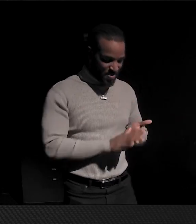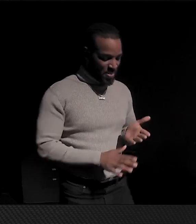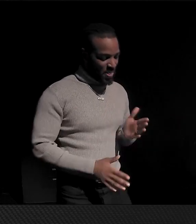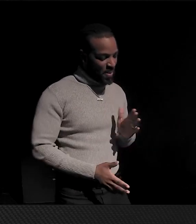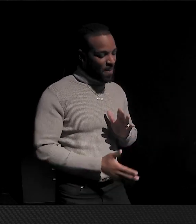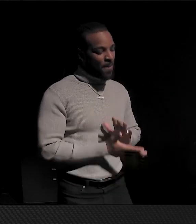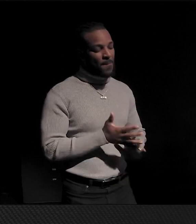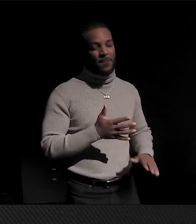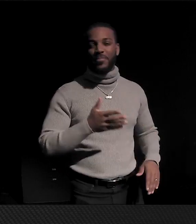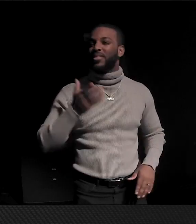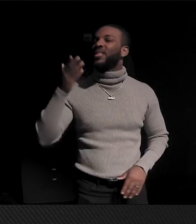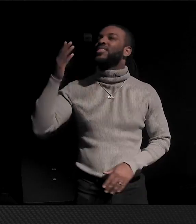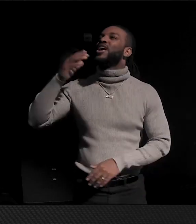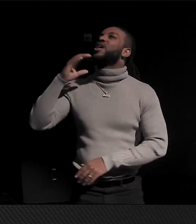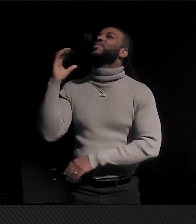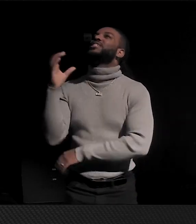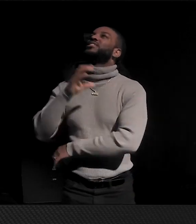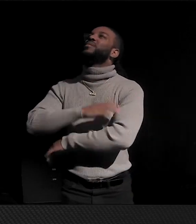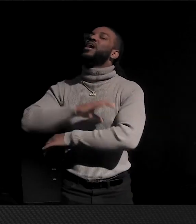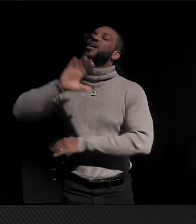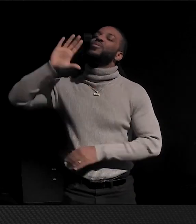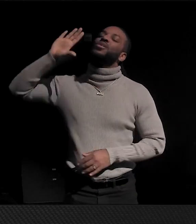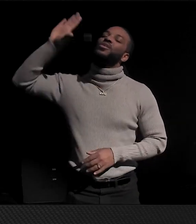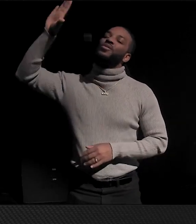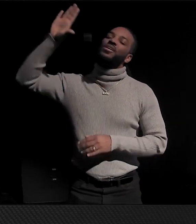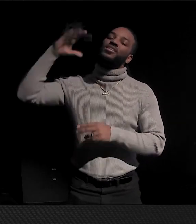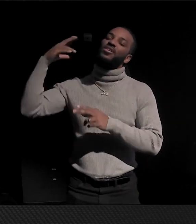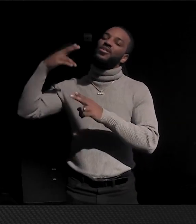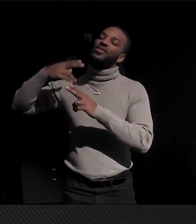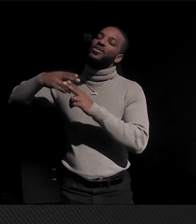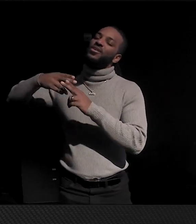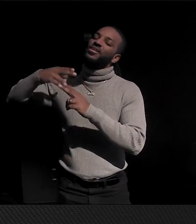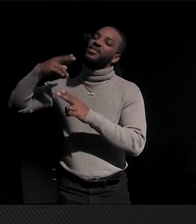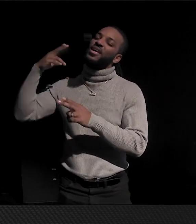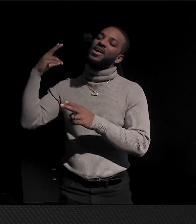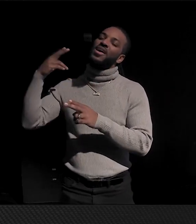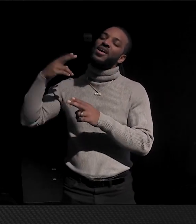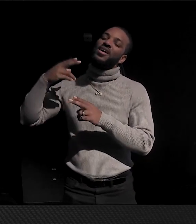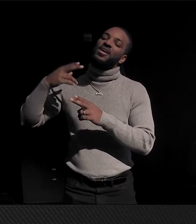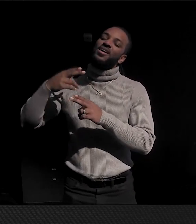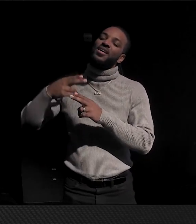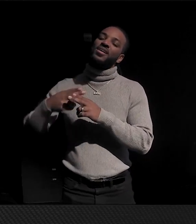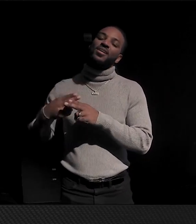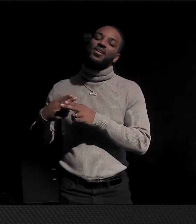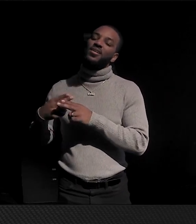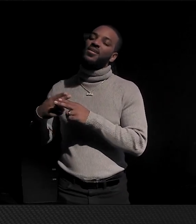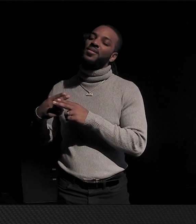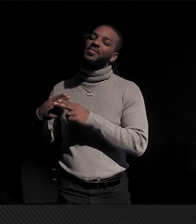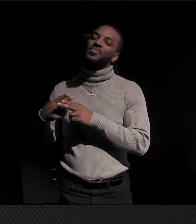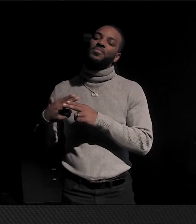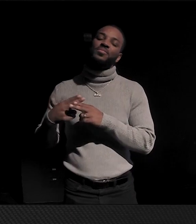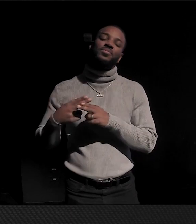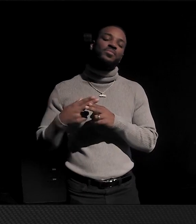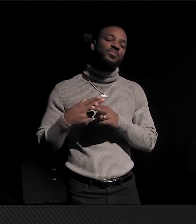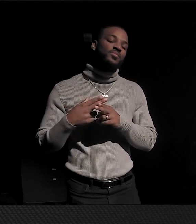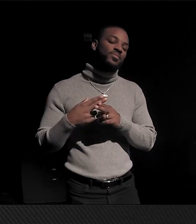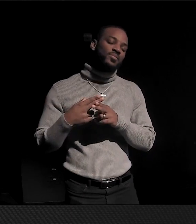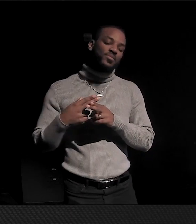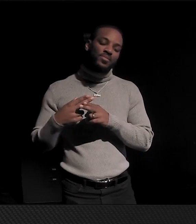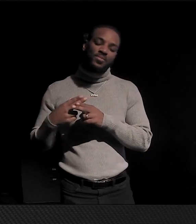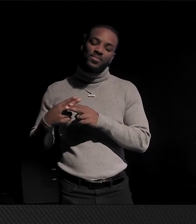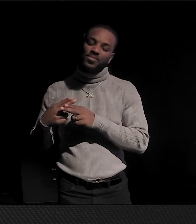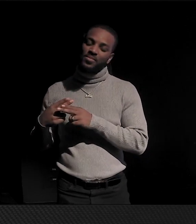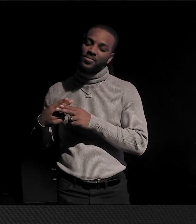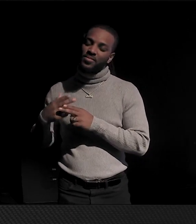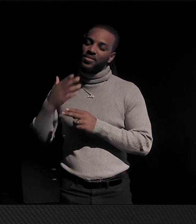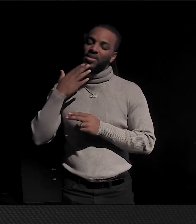again. 'Cause there is power in your name. Oh, there's power. Thank